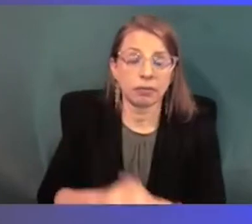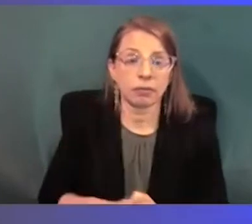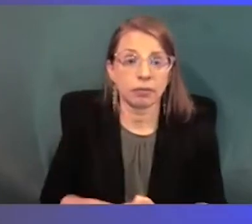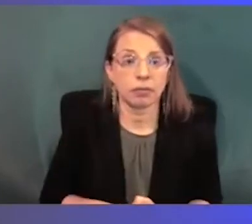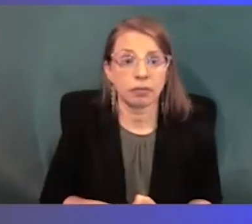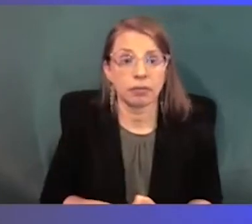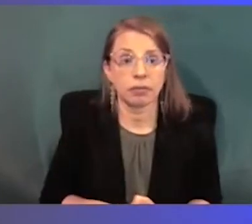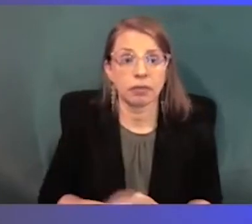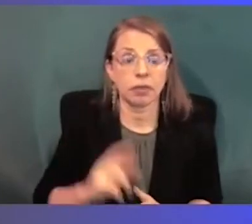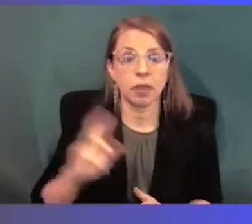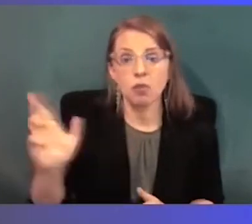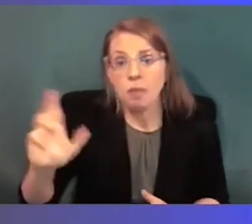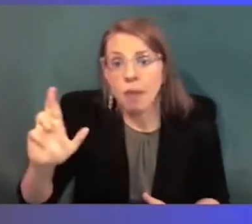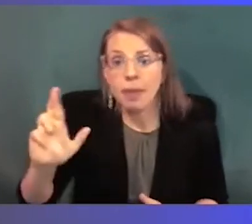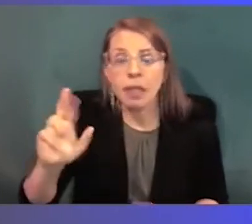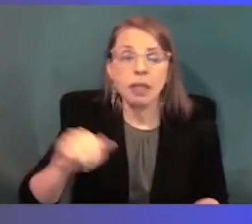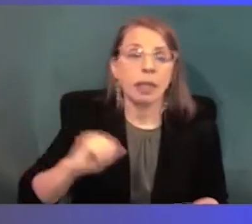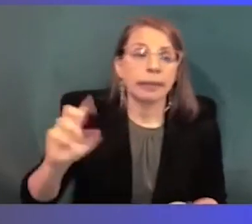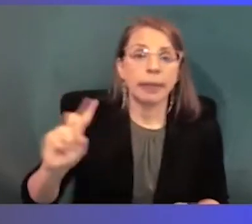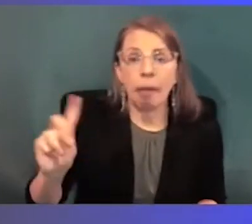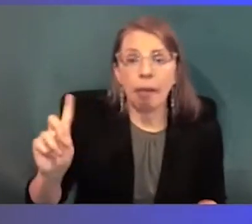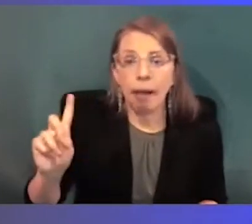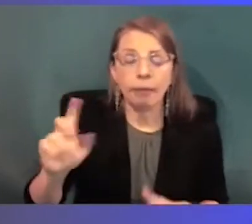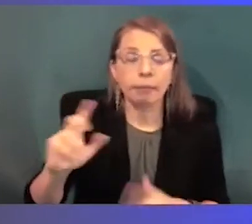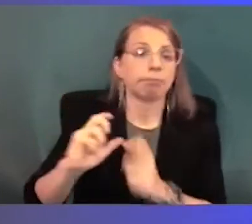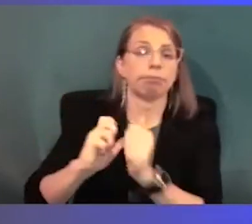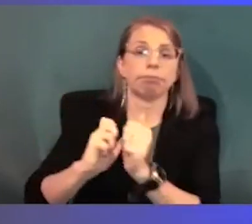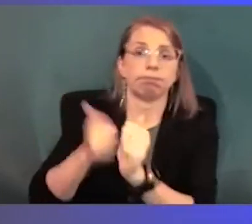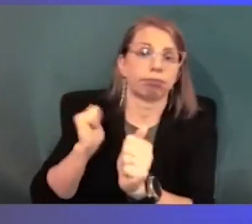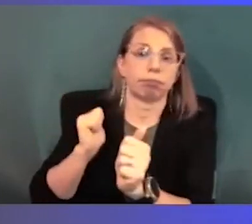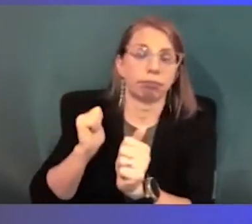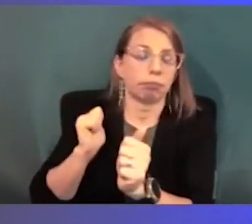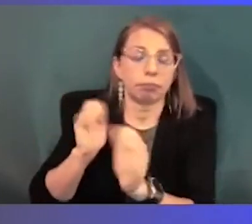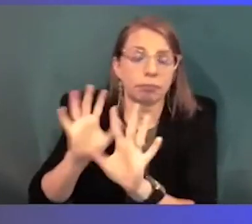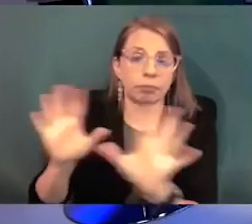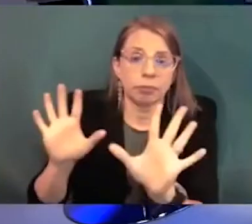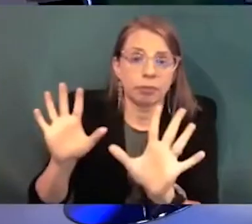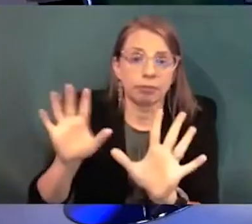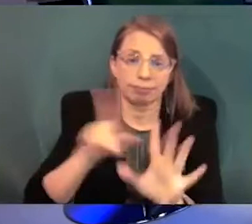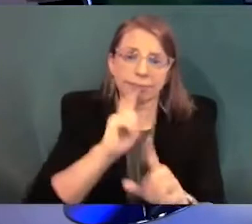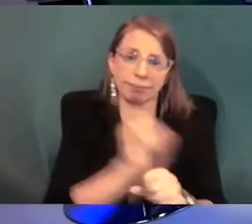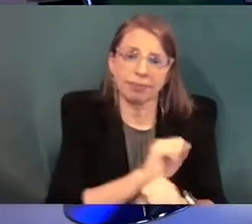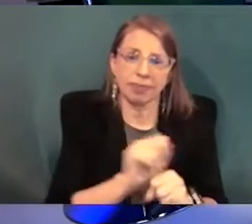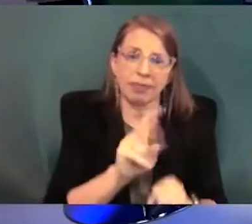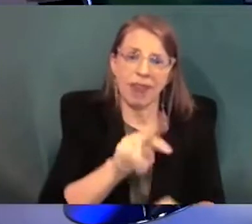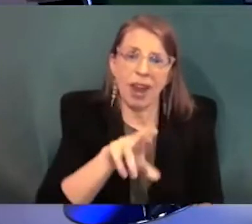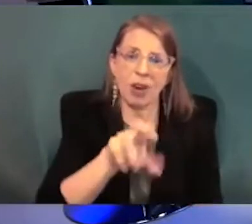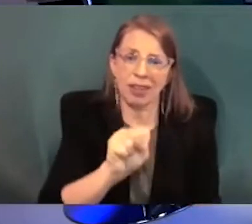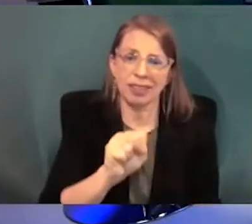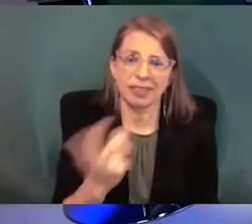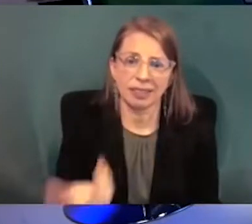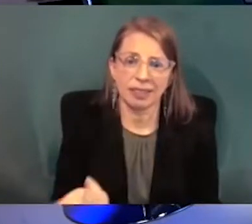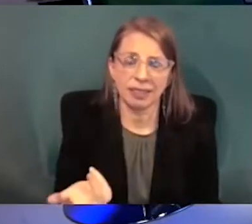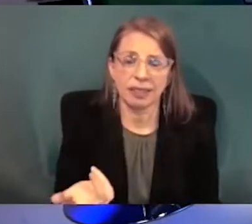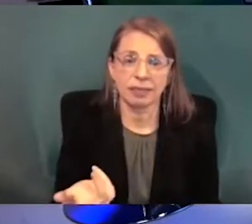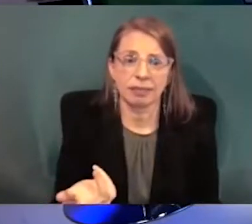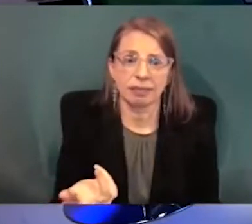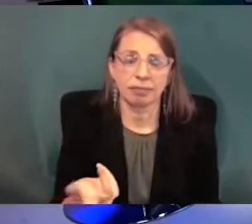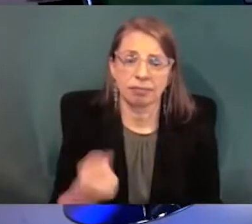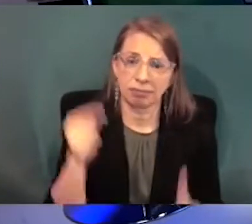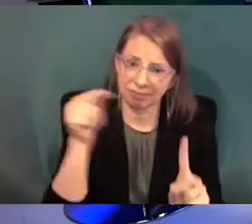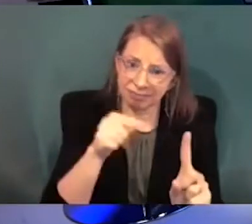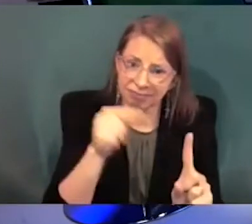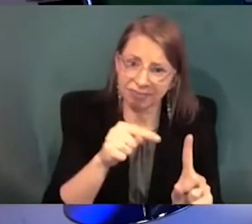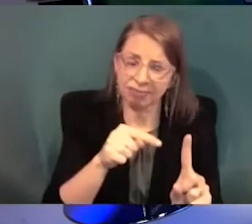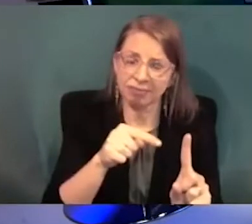Republicans, the Democrats, and so on and so forth. It's real. It's real. And we need to speak that it's real. Yeah, I think